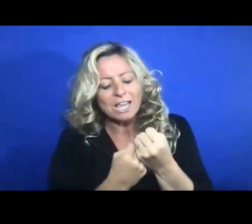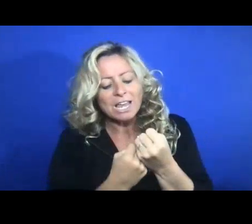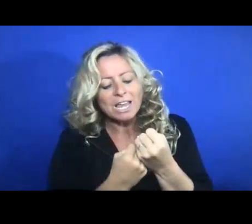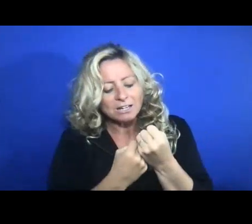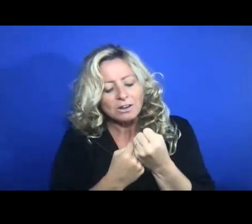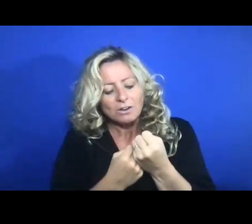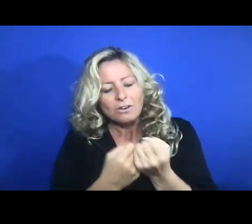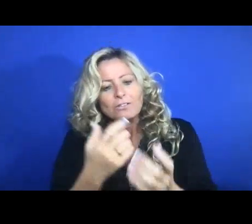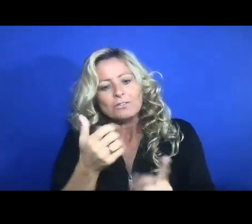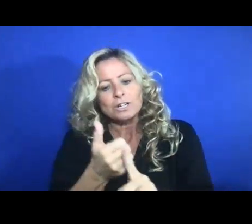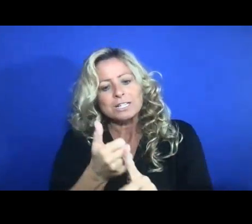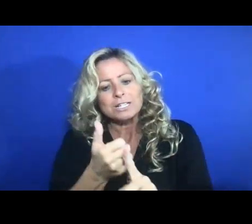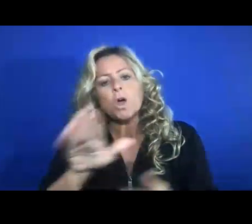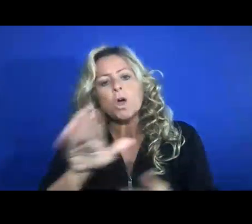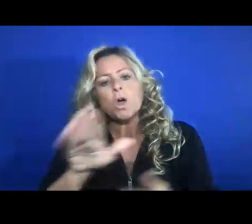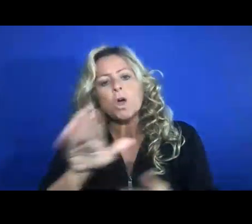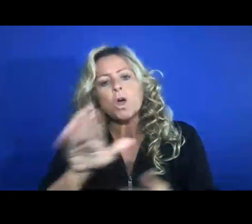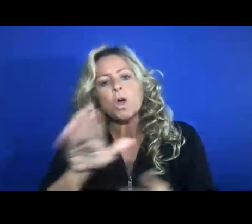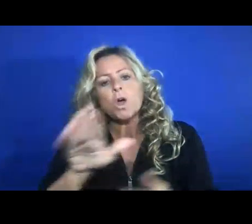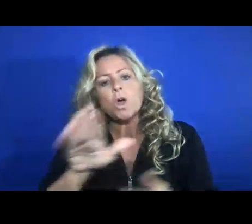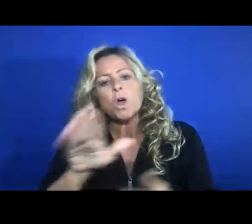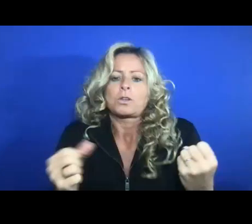for their well-being.